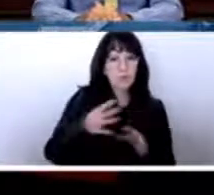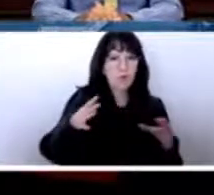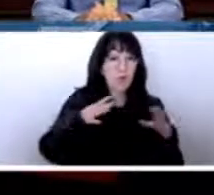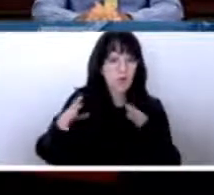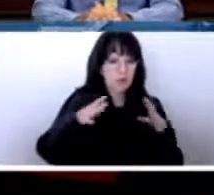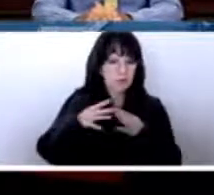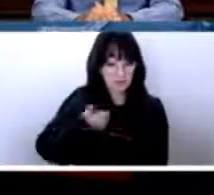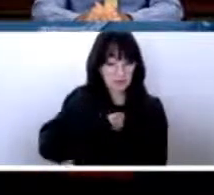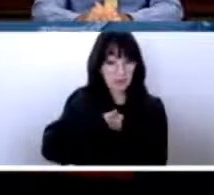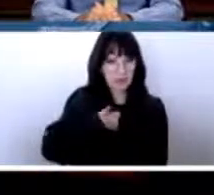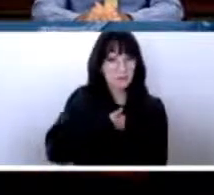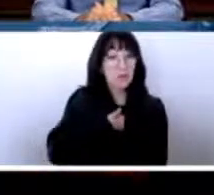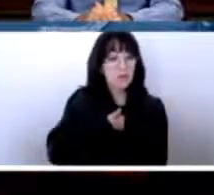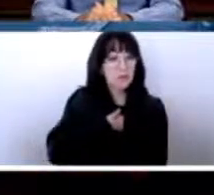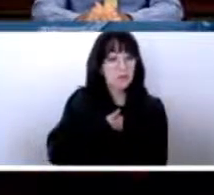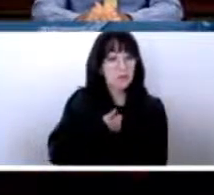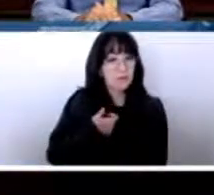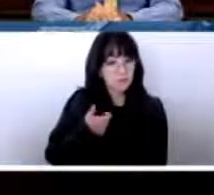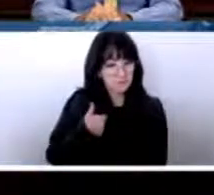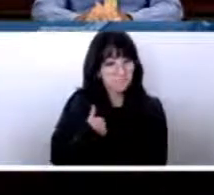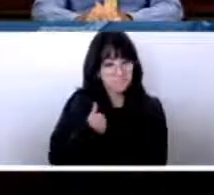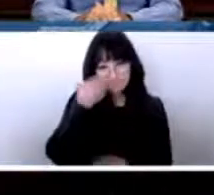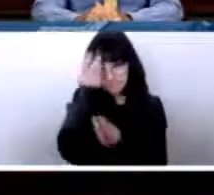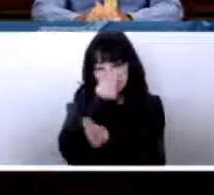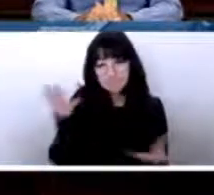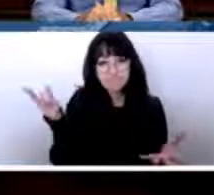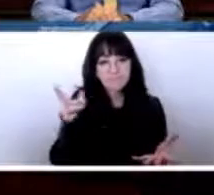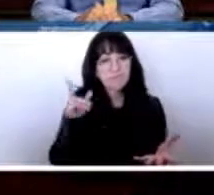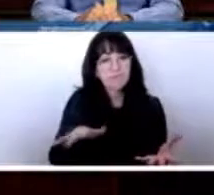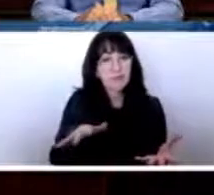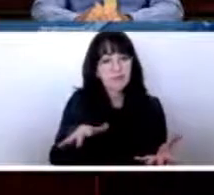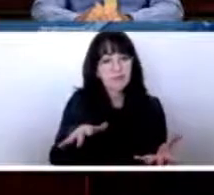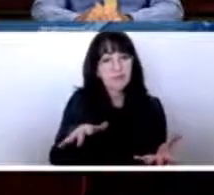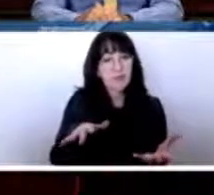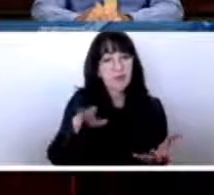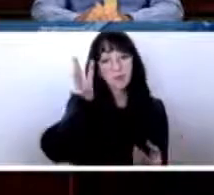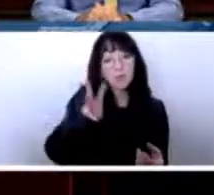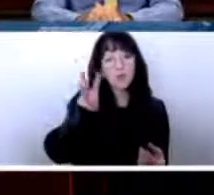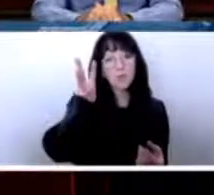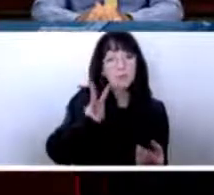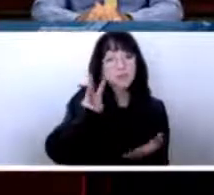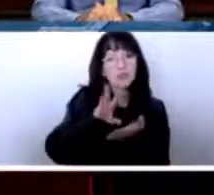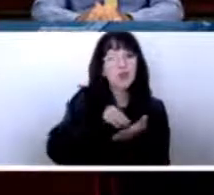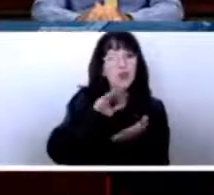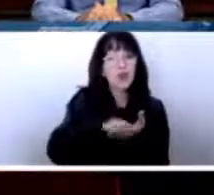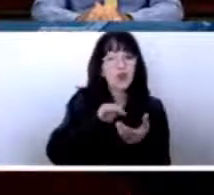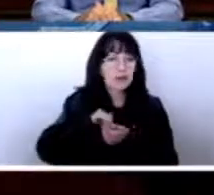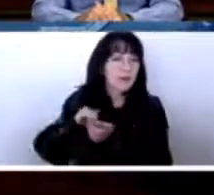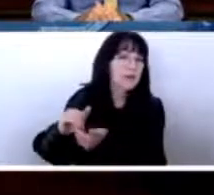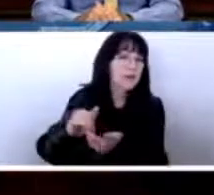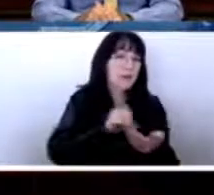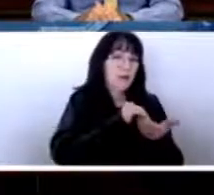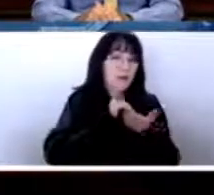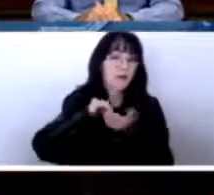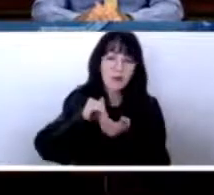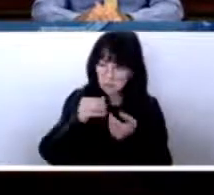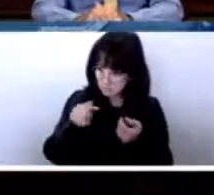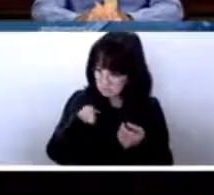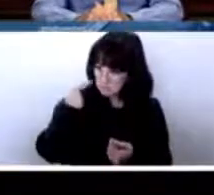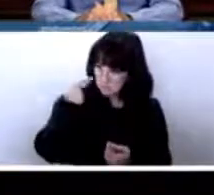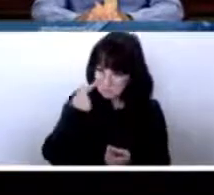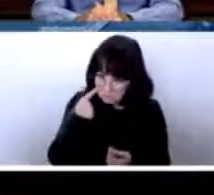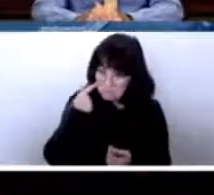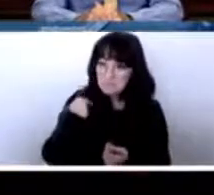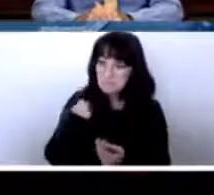our Wilmington Learning Collaborative Initiative, and just saw the students with their masks on and with the